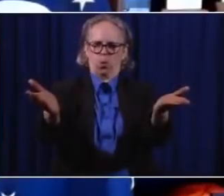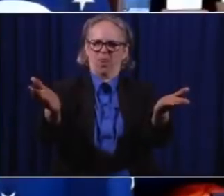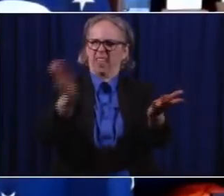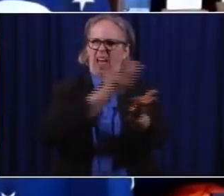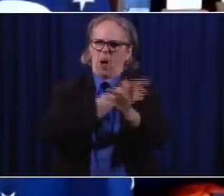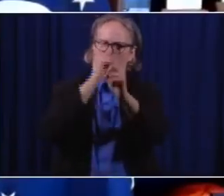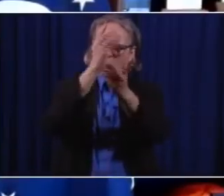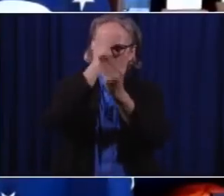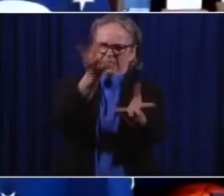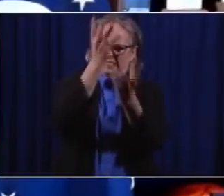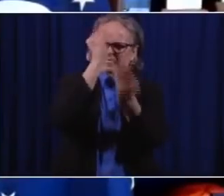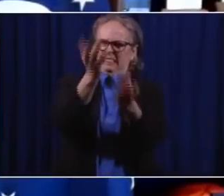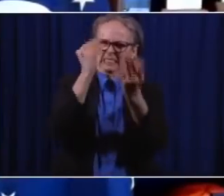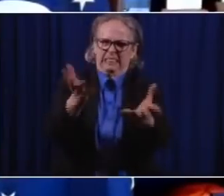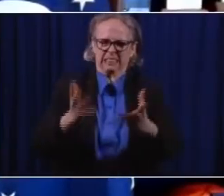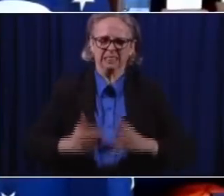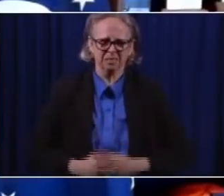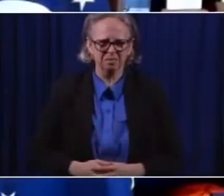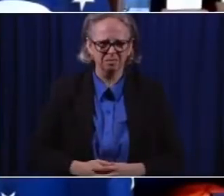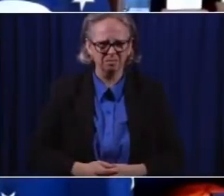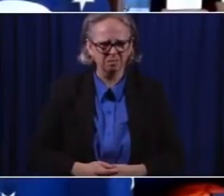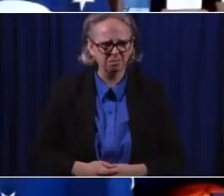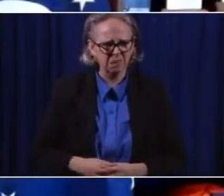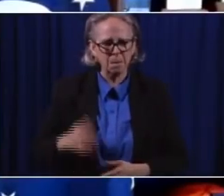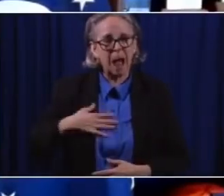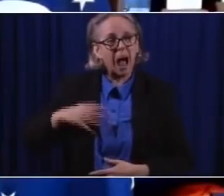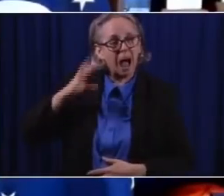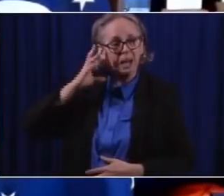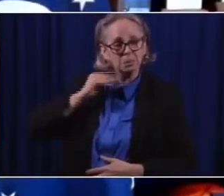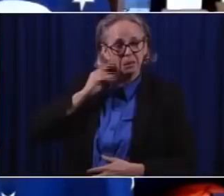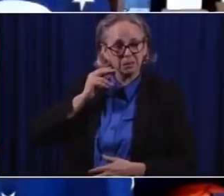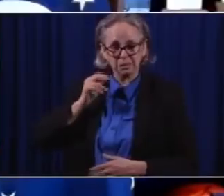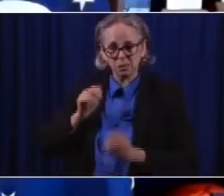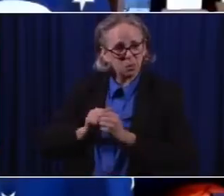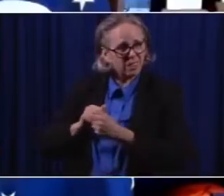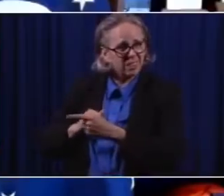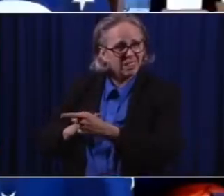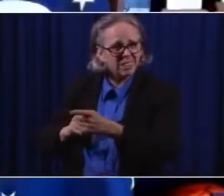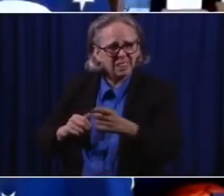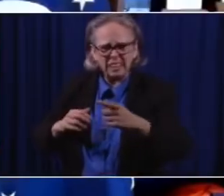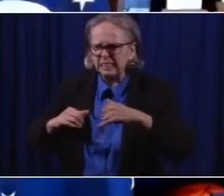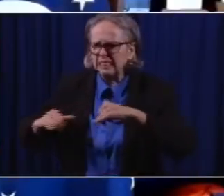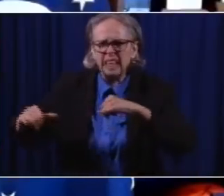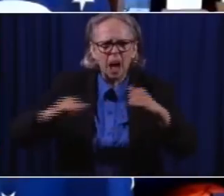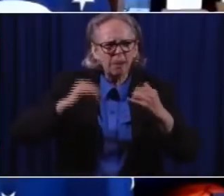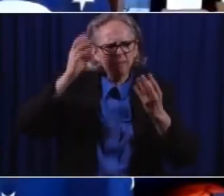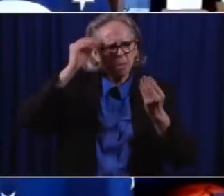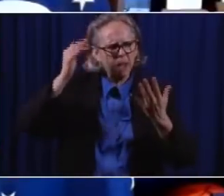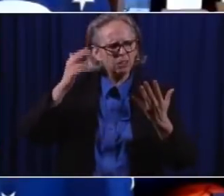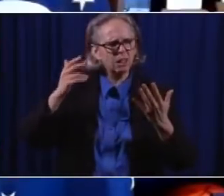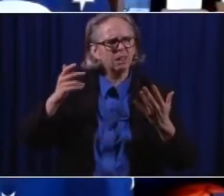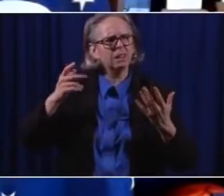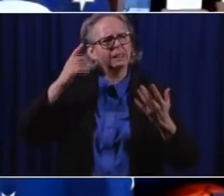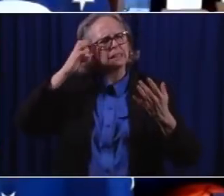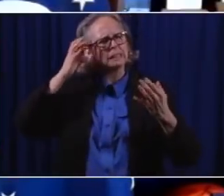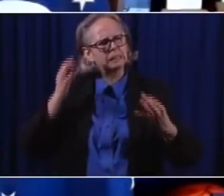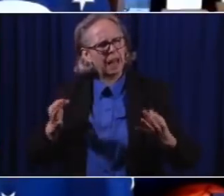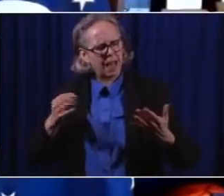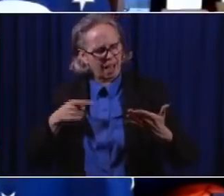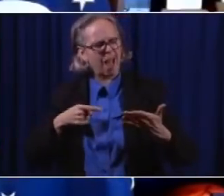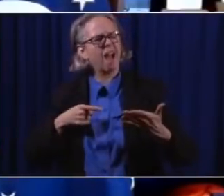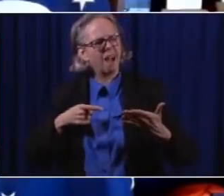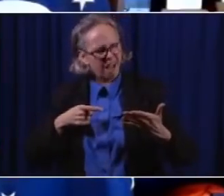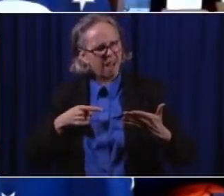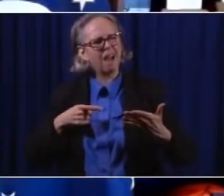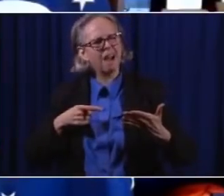has the same information, they'll usually come to the same conclusion. And we hope that this information will help people understand the pressures that people